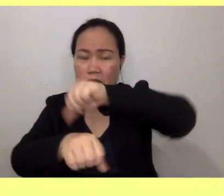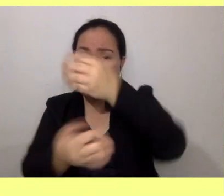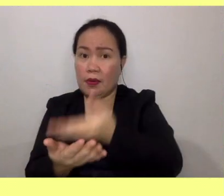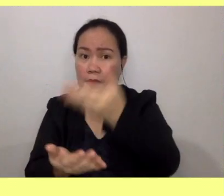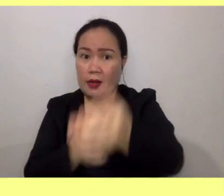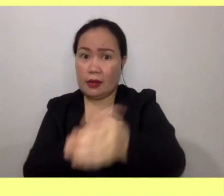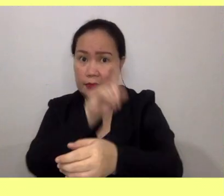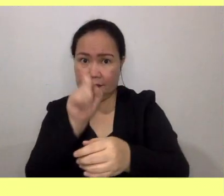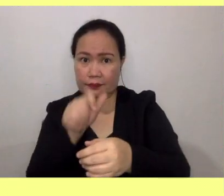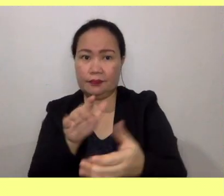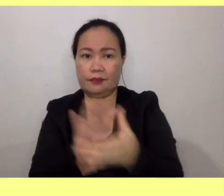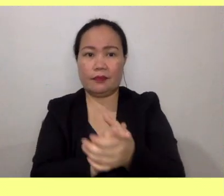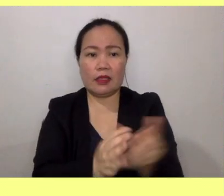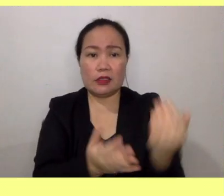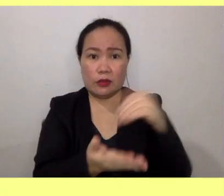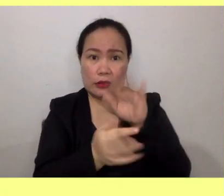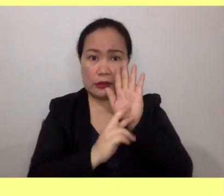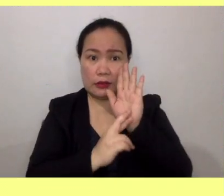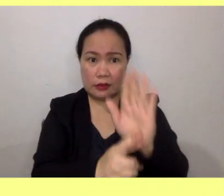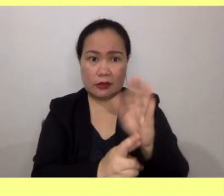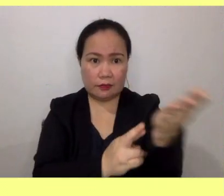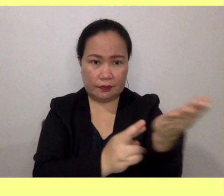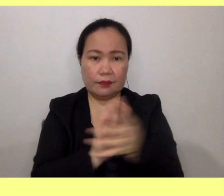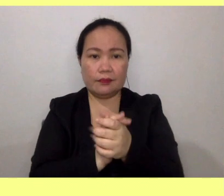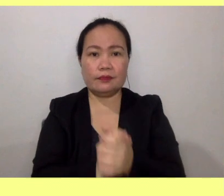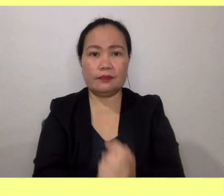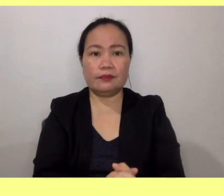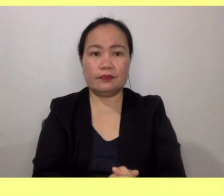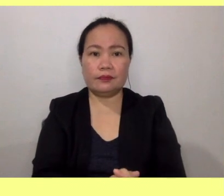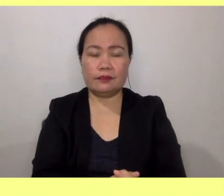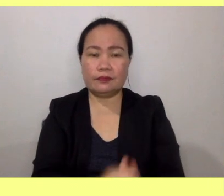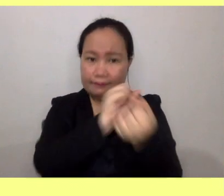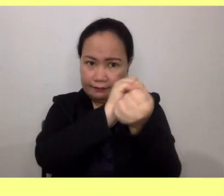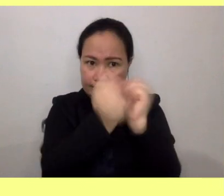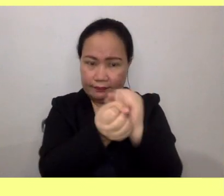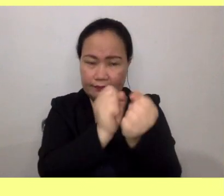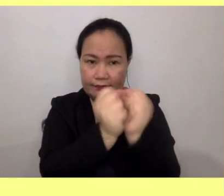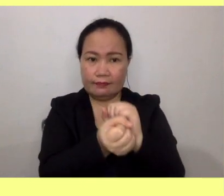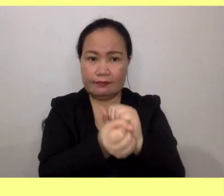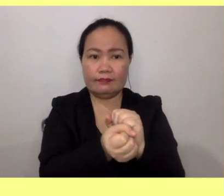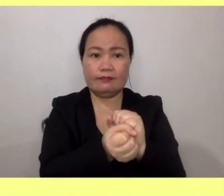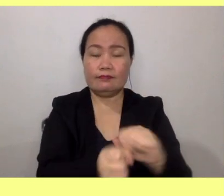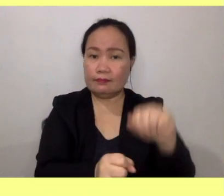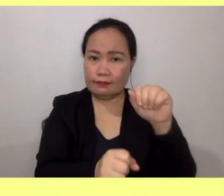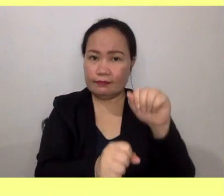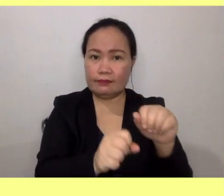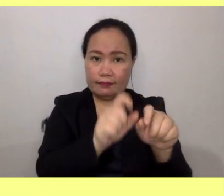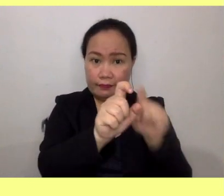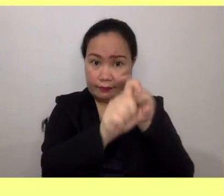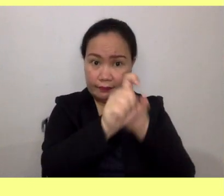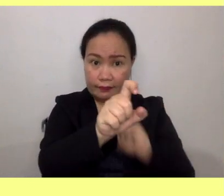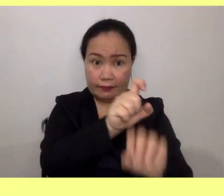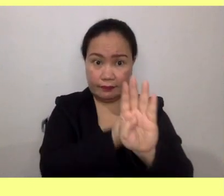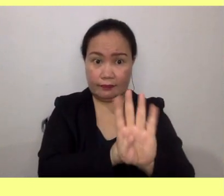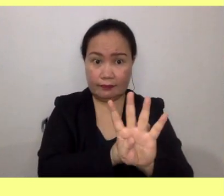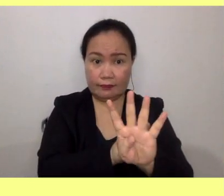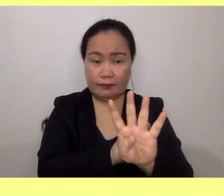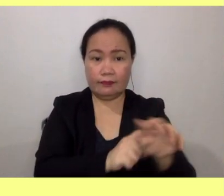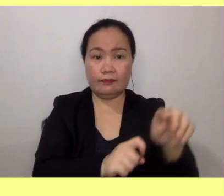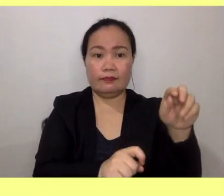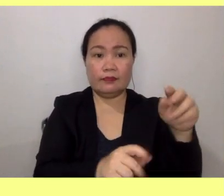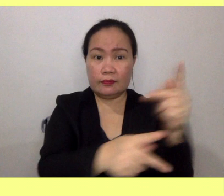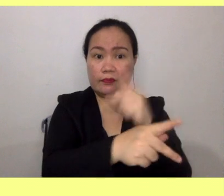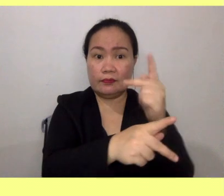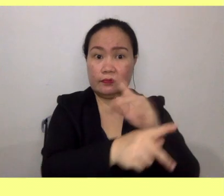face masks, so isa-substitute natin. So, again ha, this is our representation. So, substitute natin yung 4 dun sa